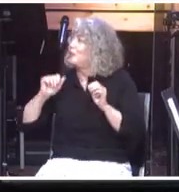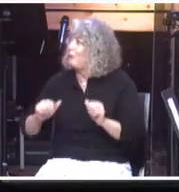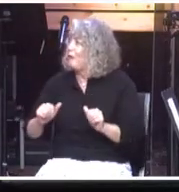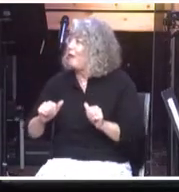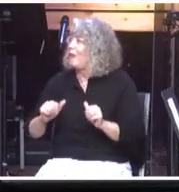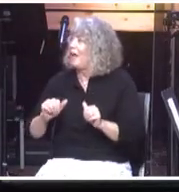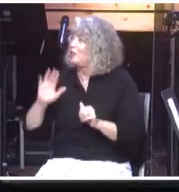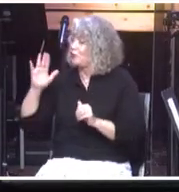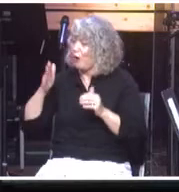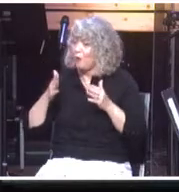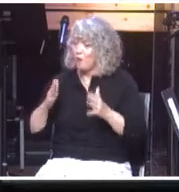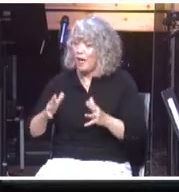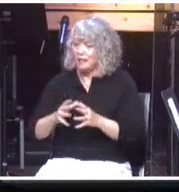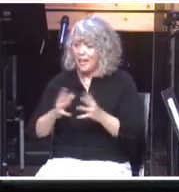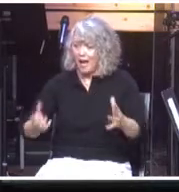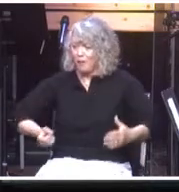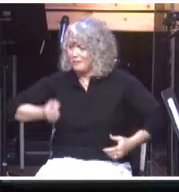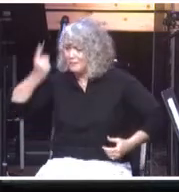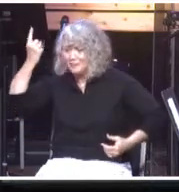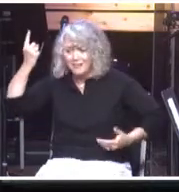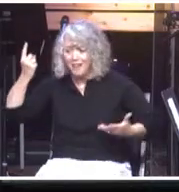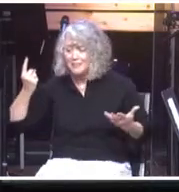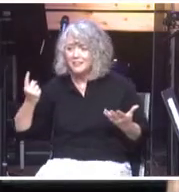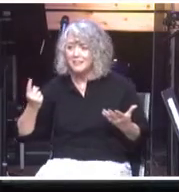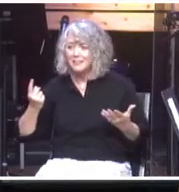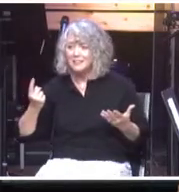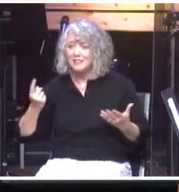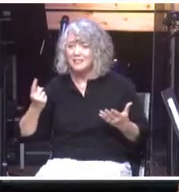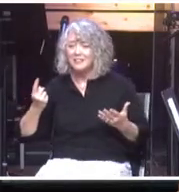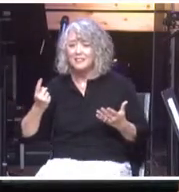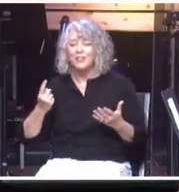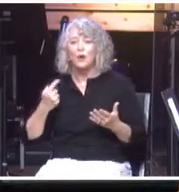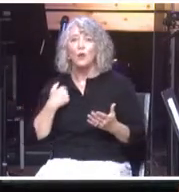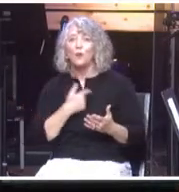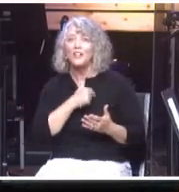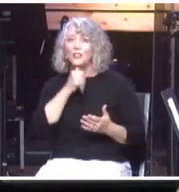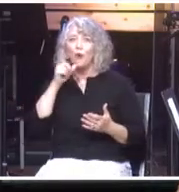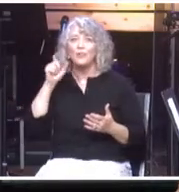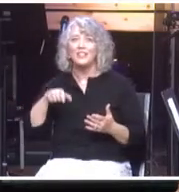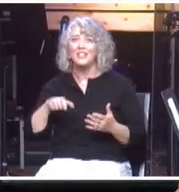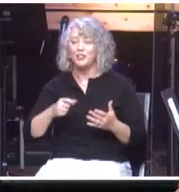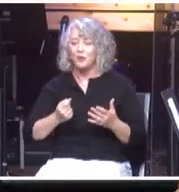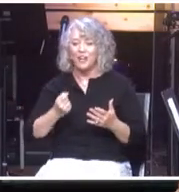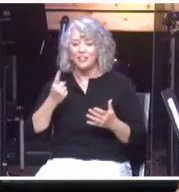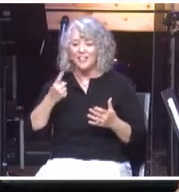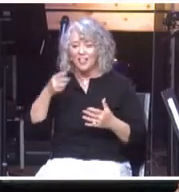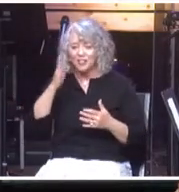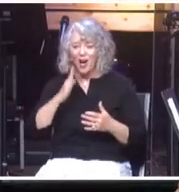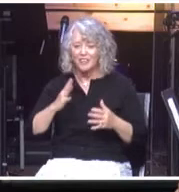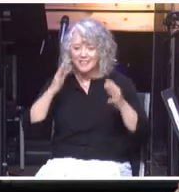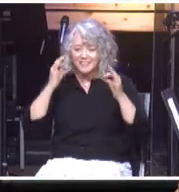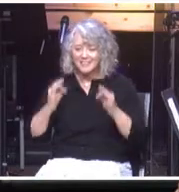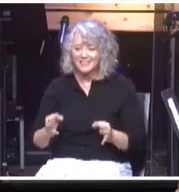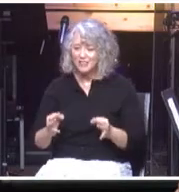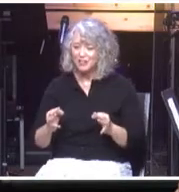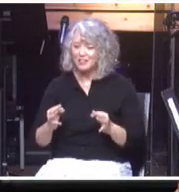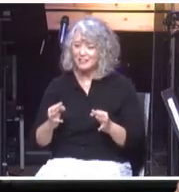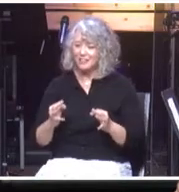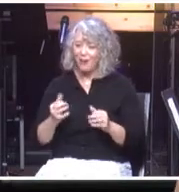11:33. Again, we don't have to understand God's decisions in connection with every aspect of our